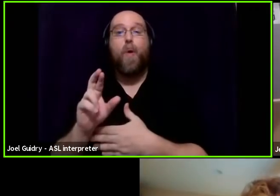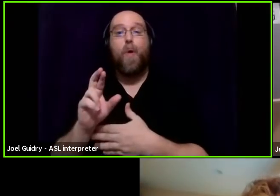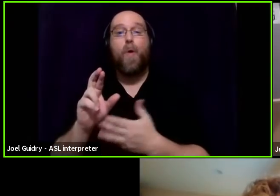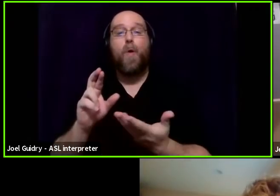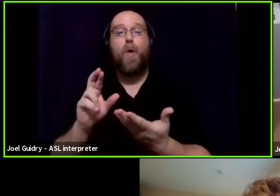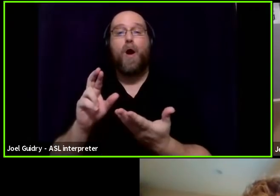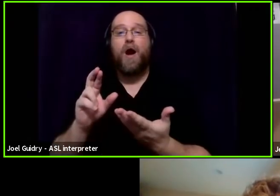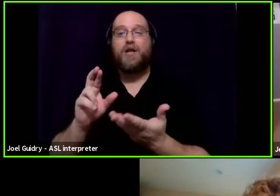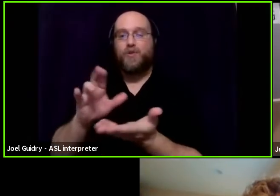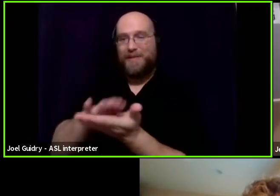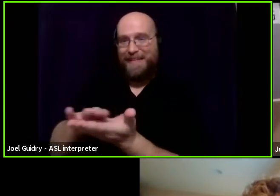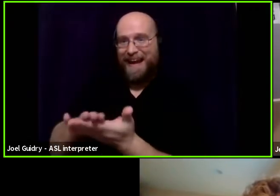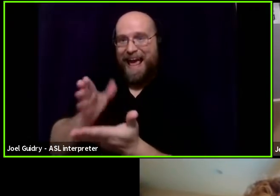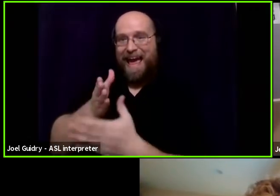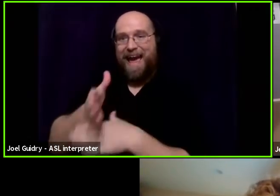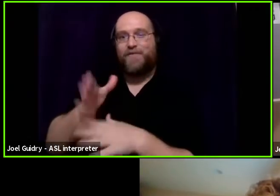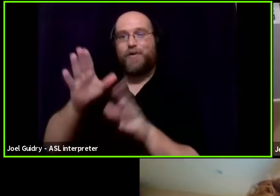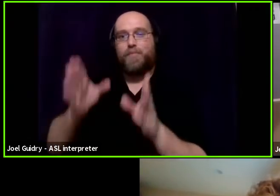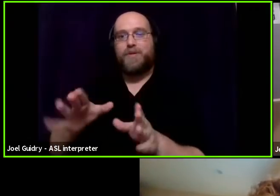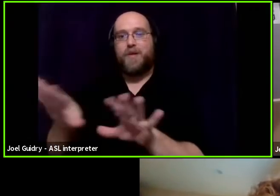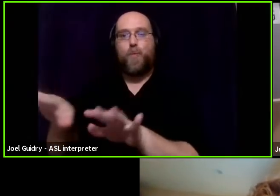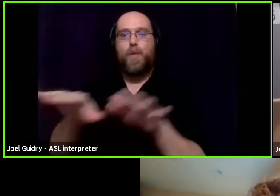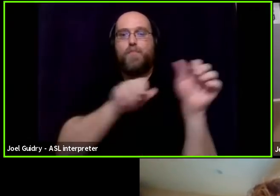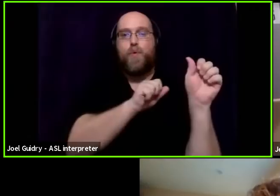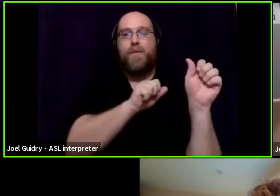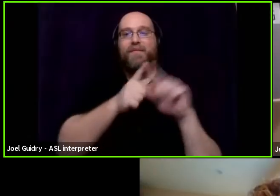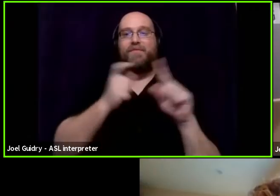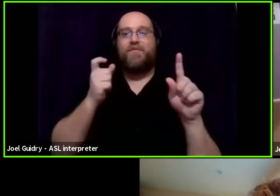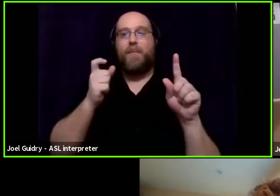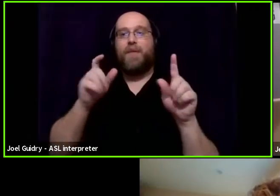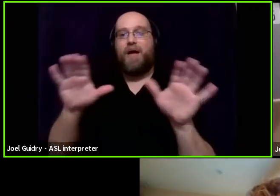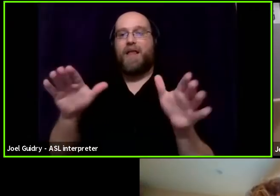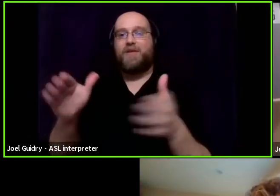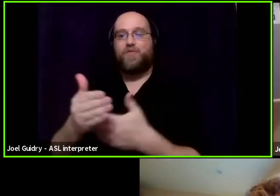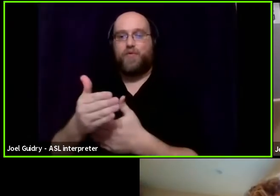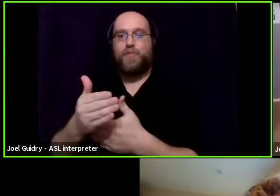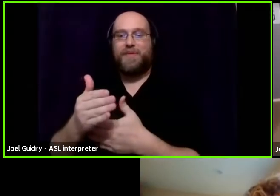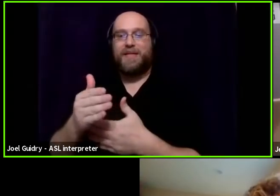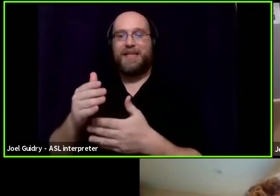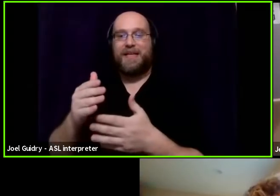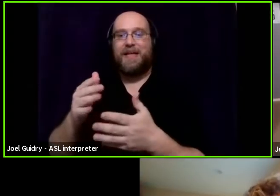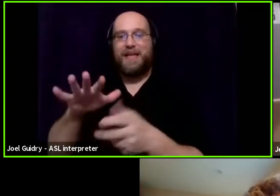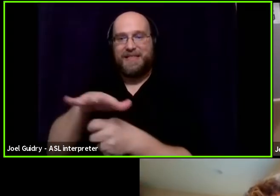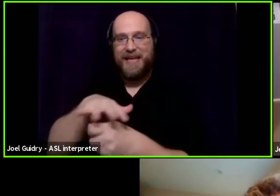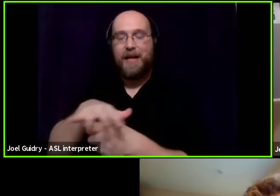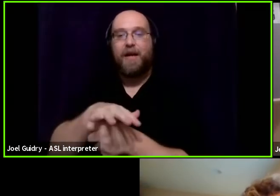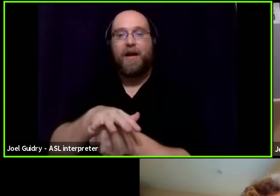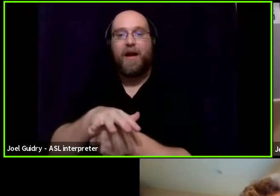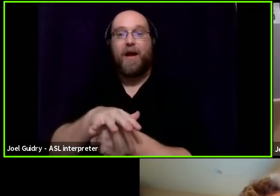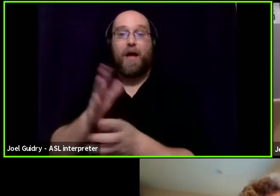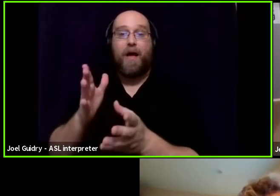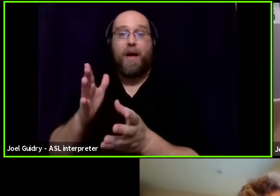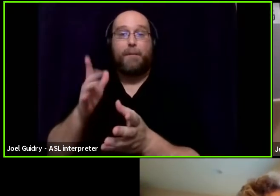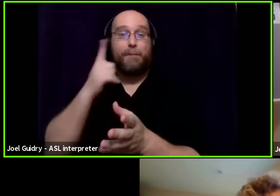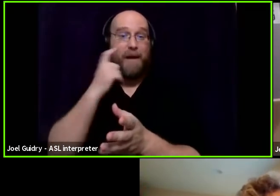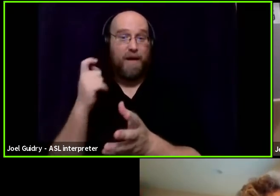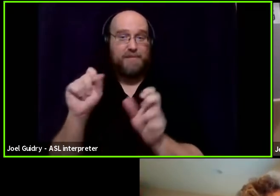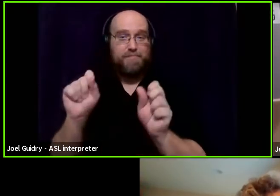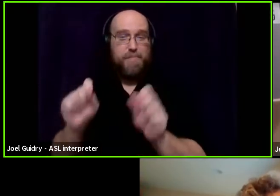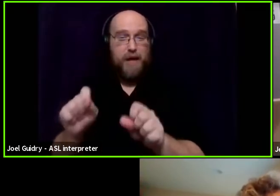removed from a classroom setting or some other place in the building due to possible exposure to